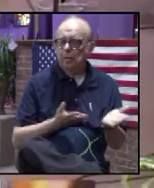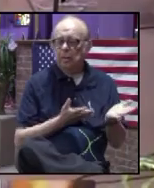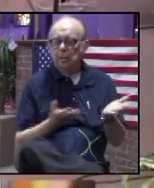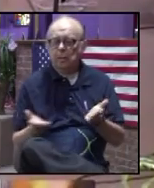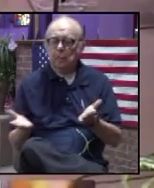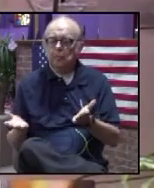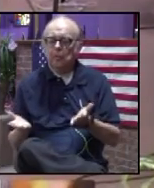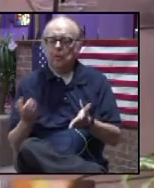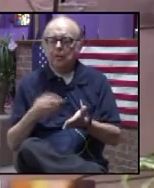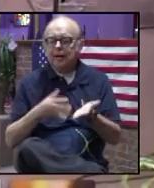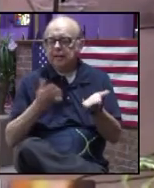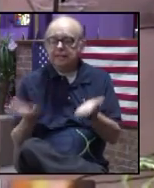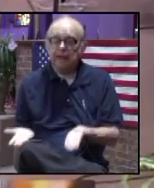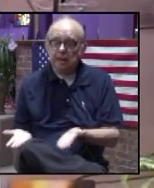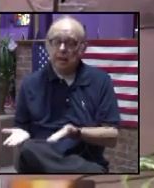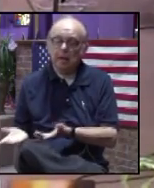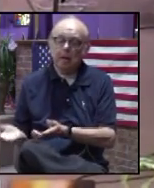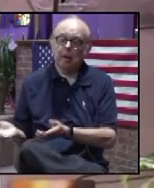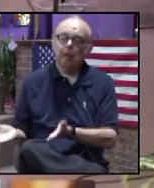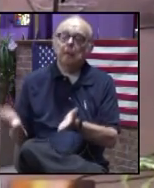dead back to life.